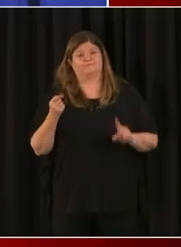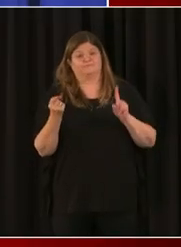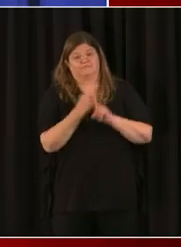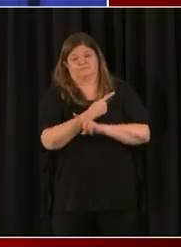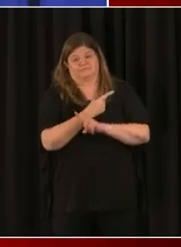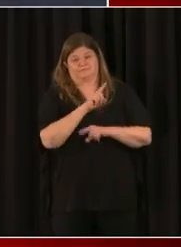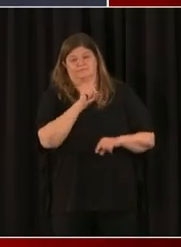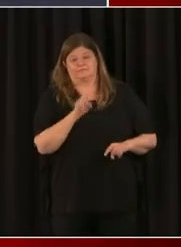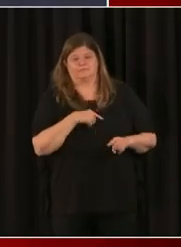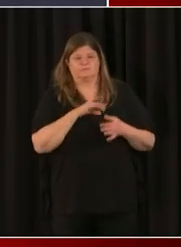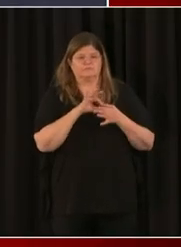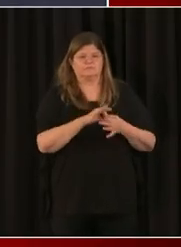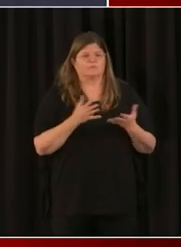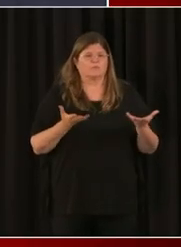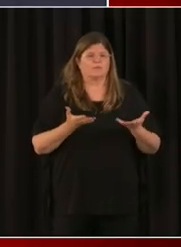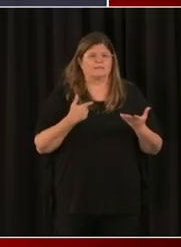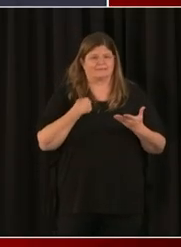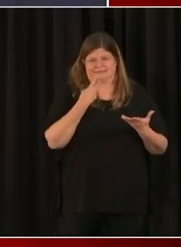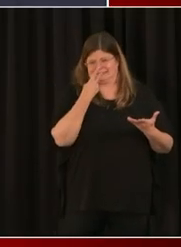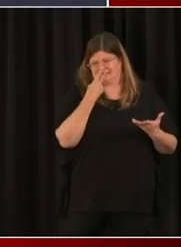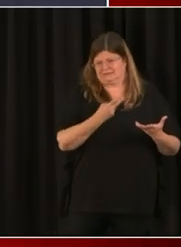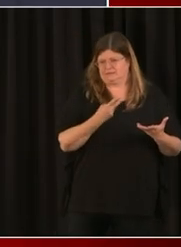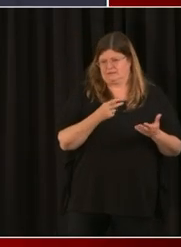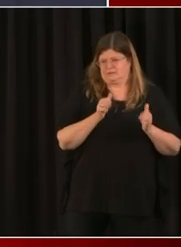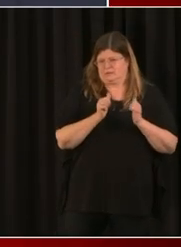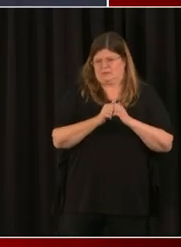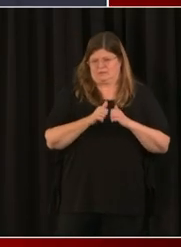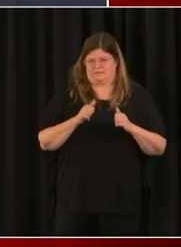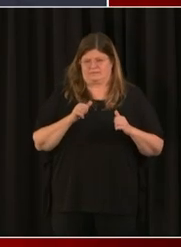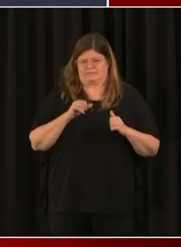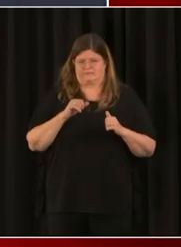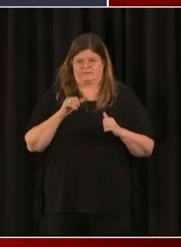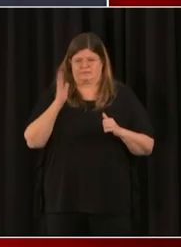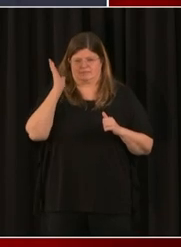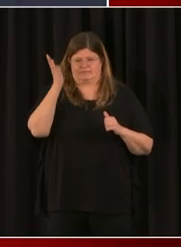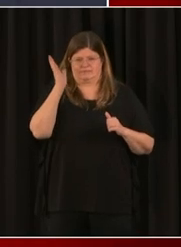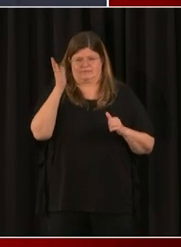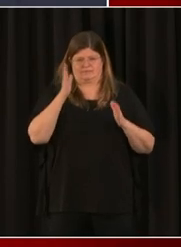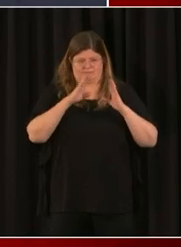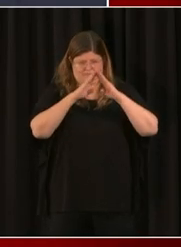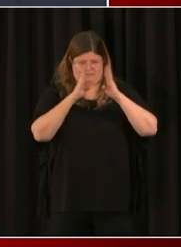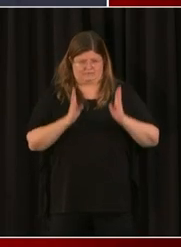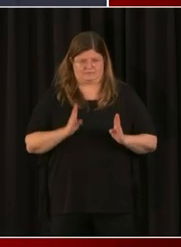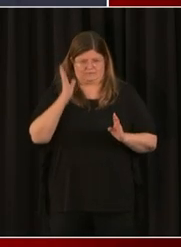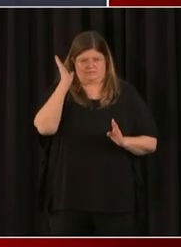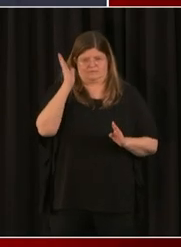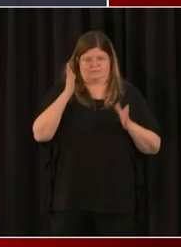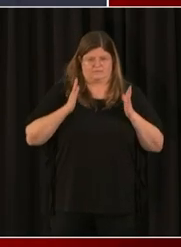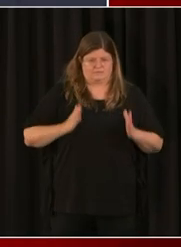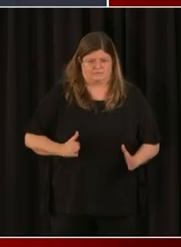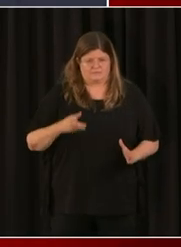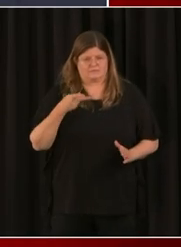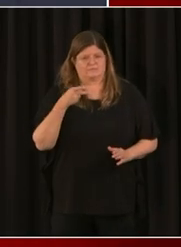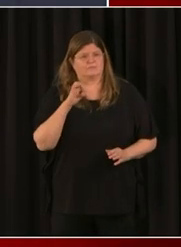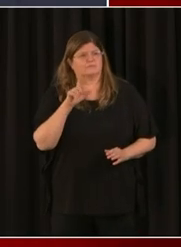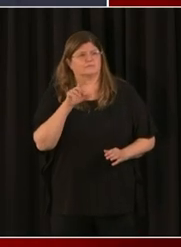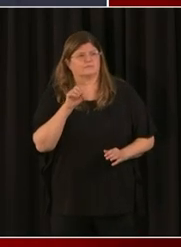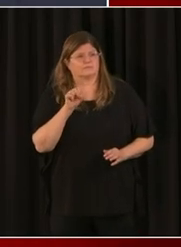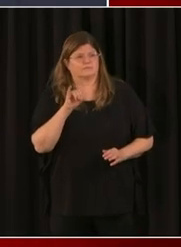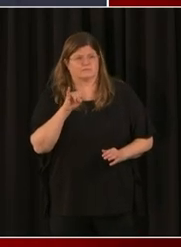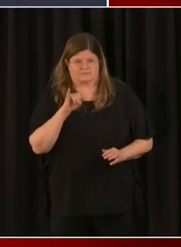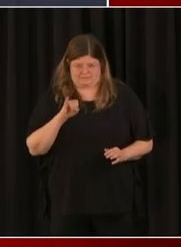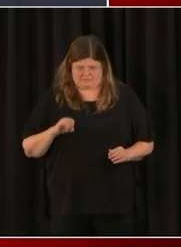wondering, given what we've seen with Speaker Pelosi and Leader McConnell's homes in their home jurisdictions